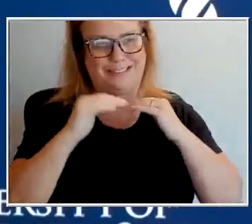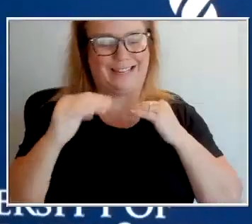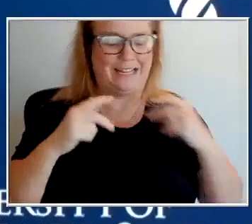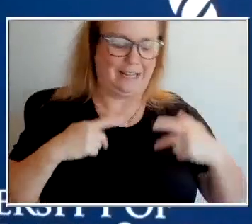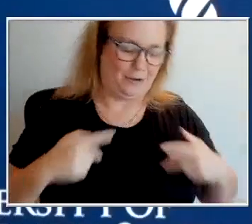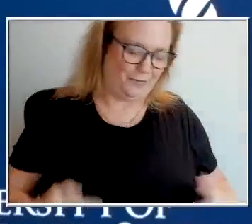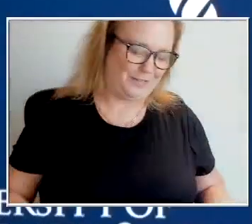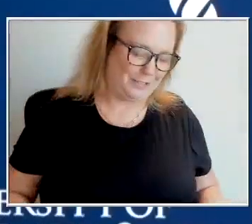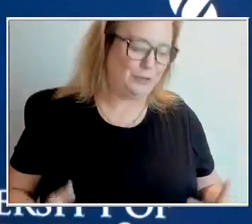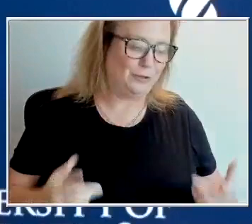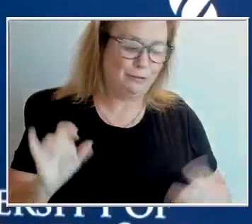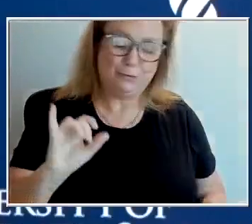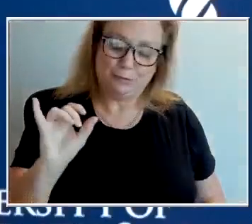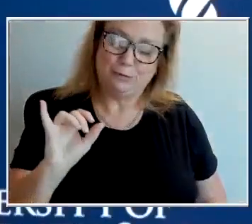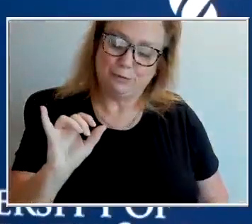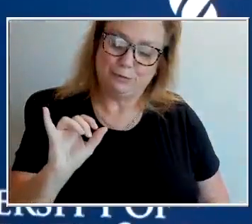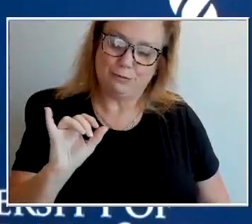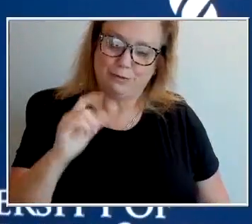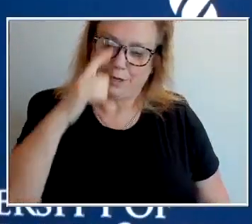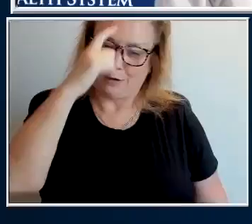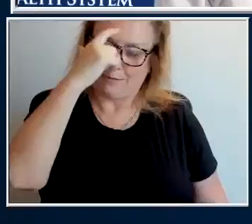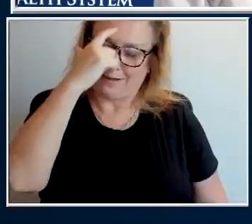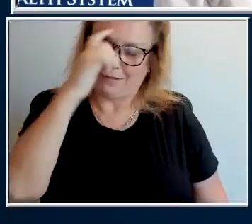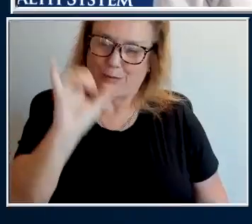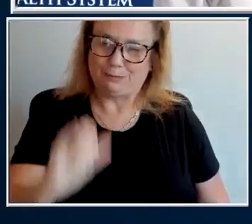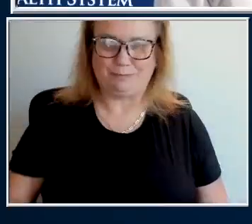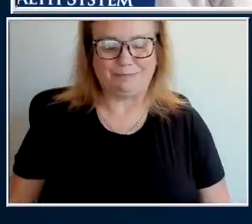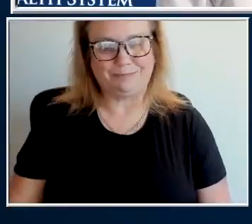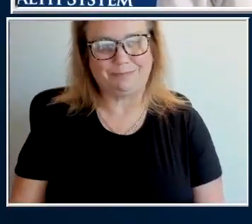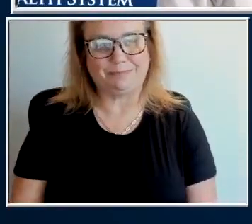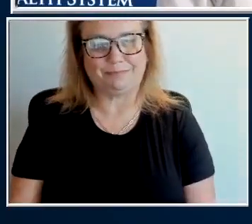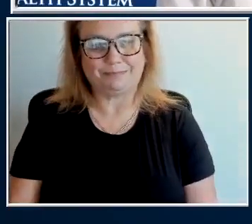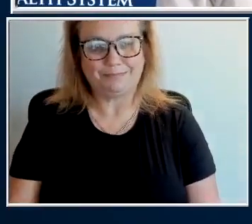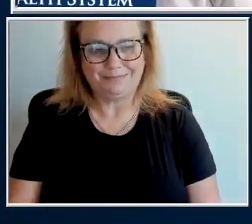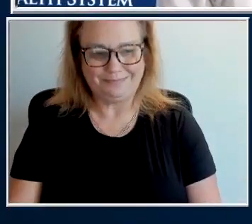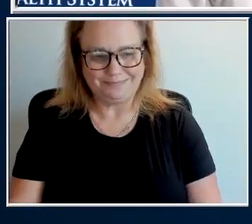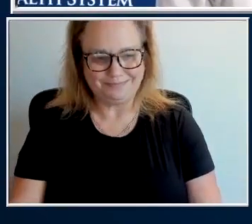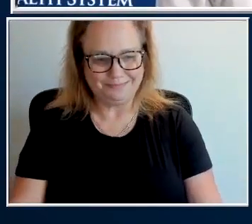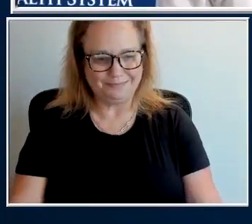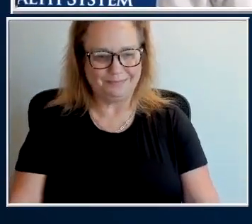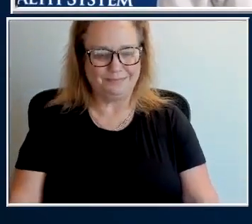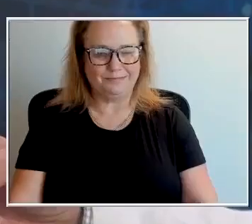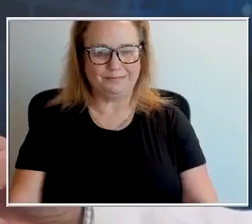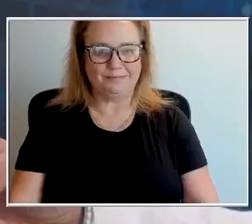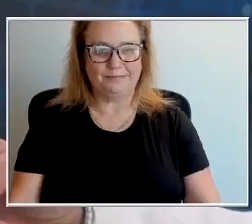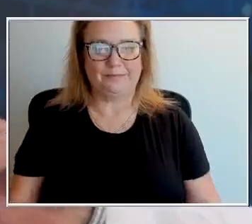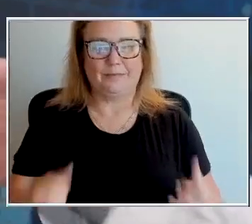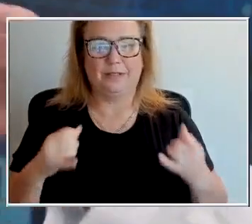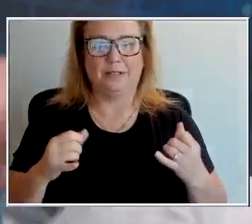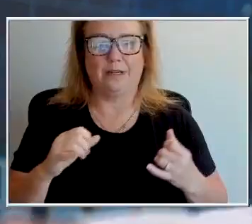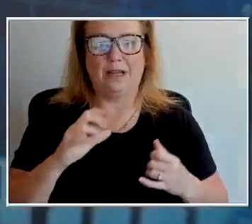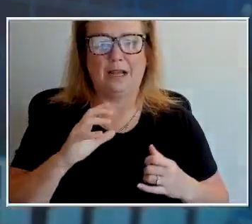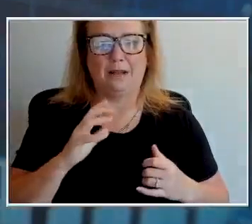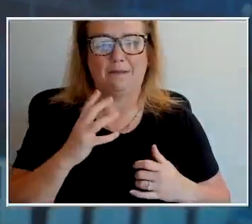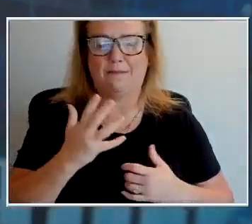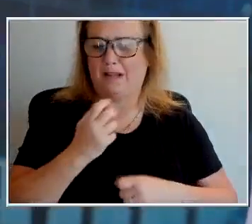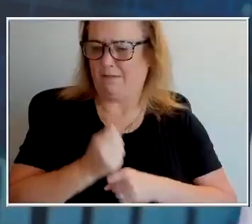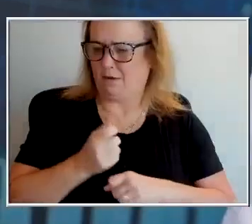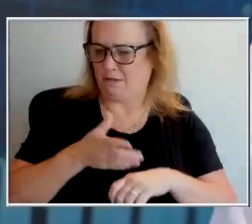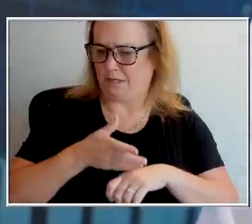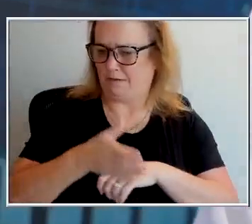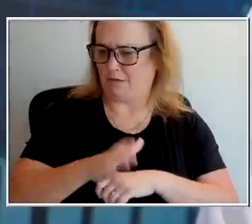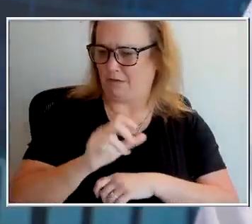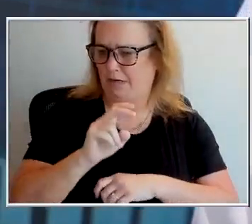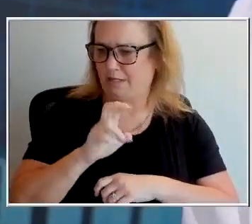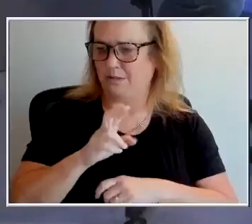state, and your mindfulness as well. Yeah, awesome message. And I think I'm like 5 years out, aren't I? Something like that. It's been a while. Yeah, it's